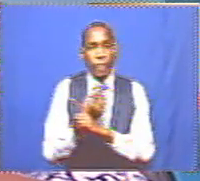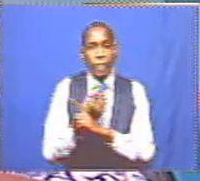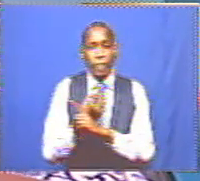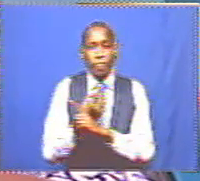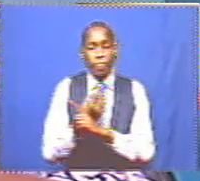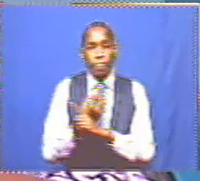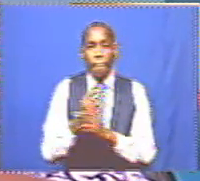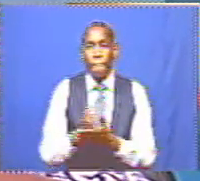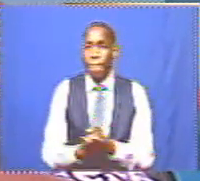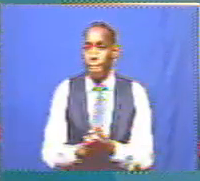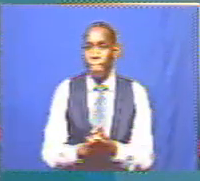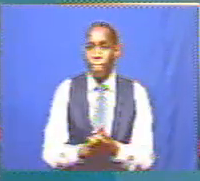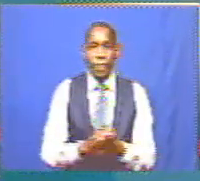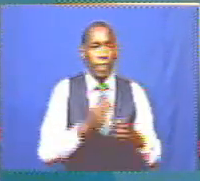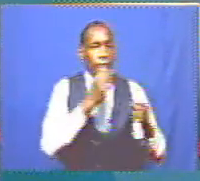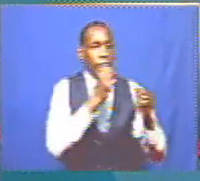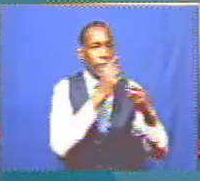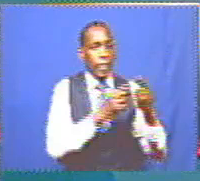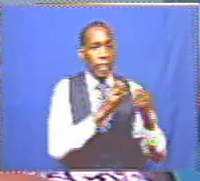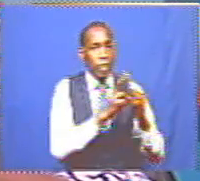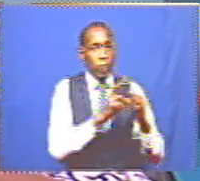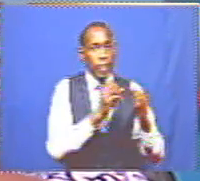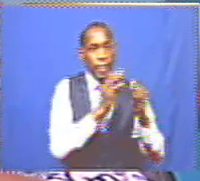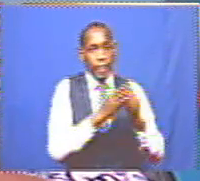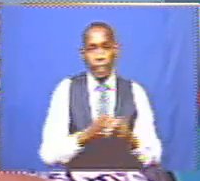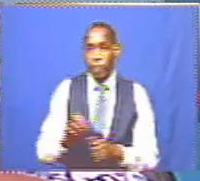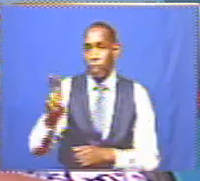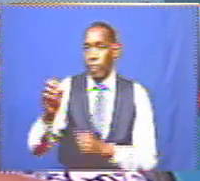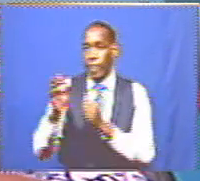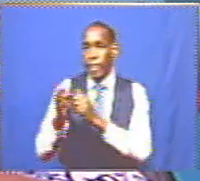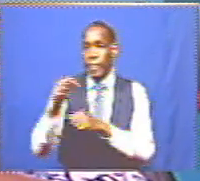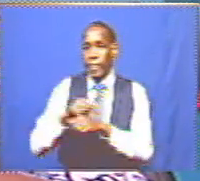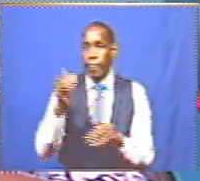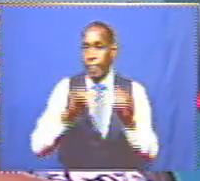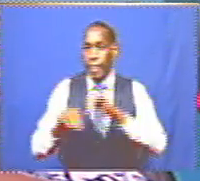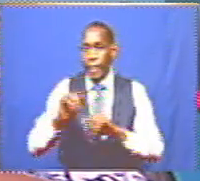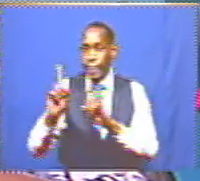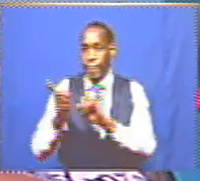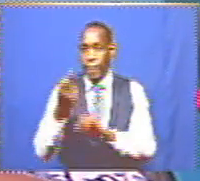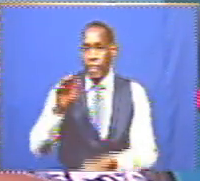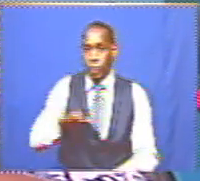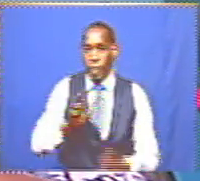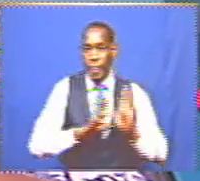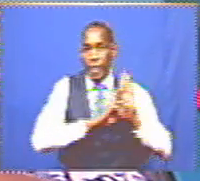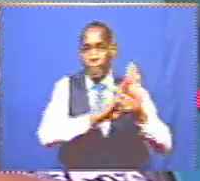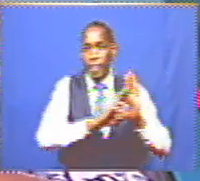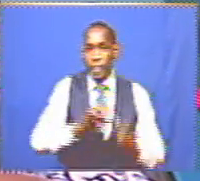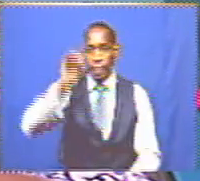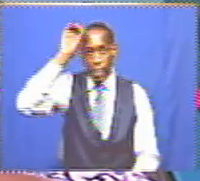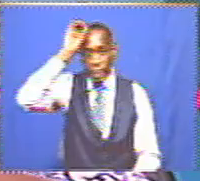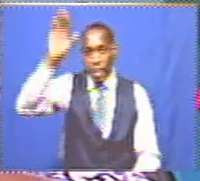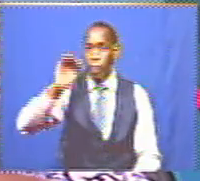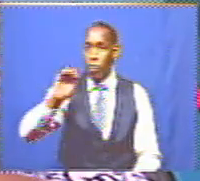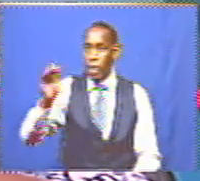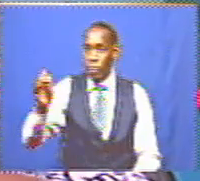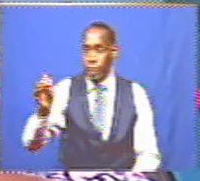bit. That was in 2013? That was in 2013, when I was elected the first women representative for Kiambu County.